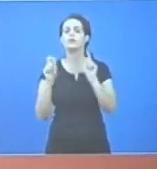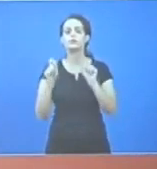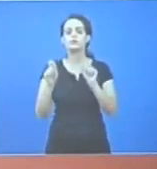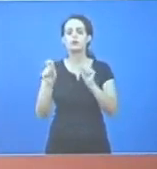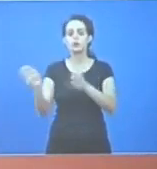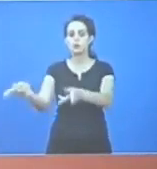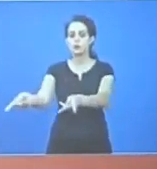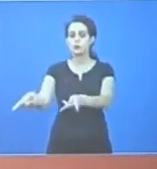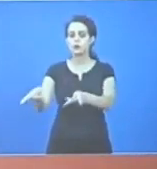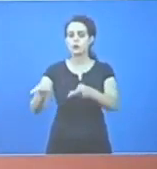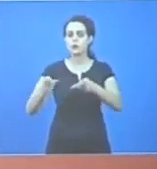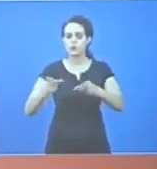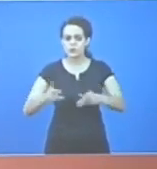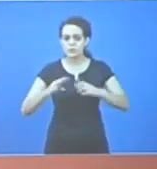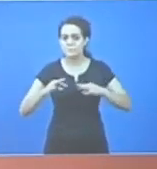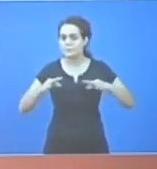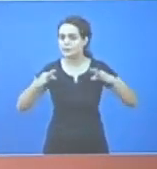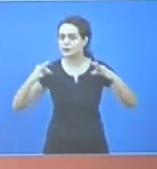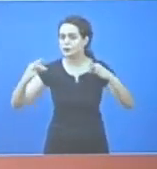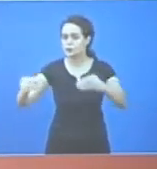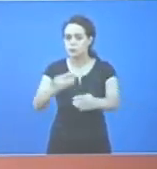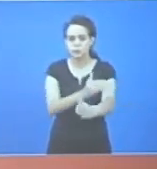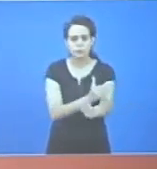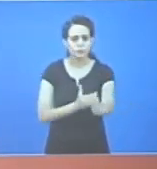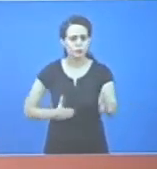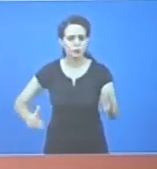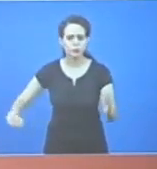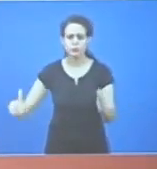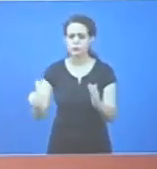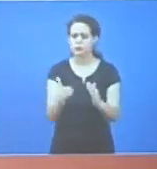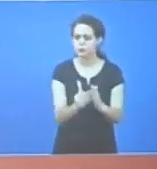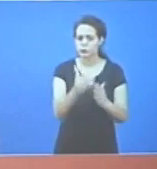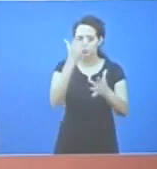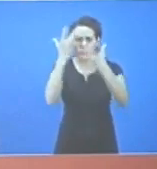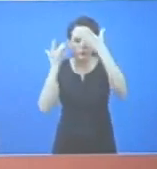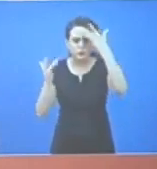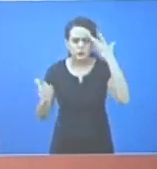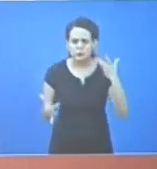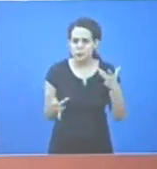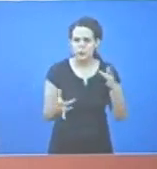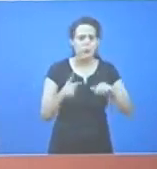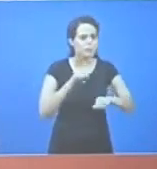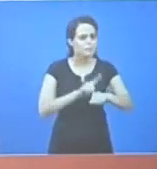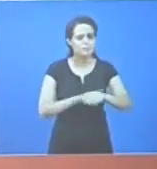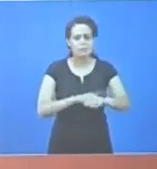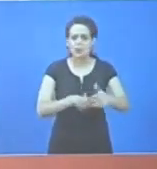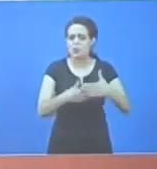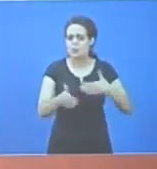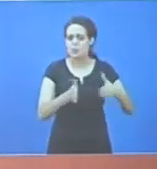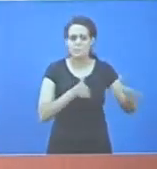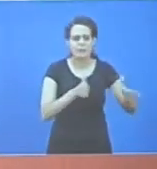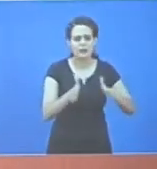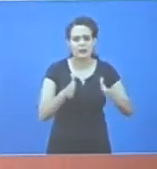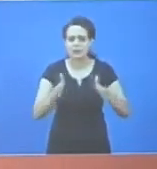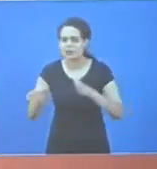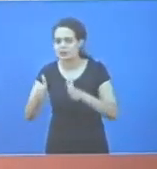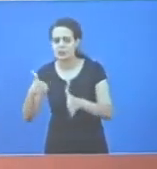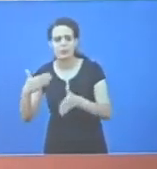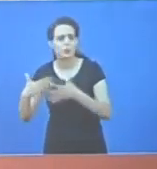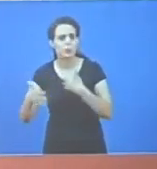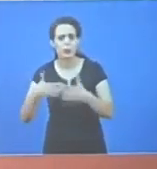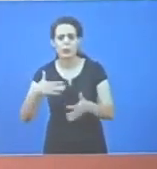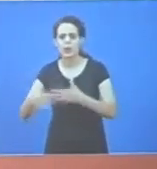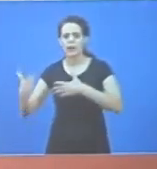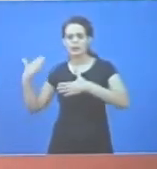it refers to an invitation generally to everyone in any time, any period of